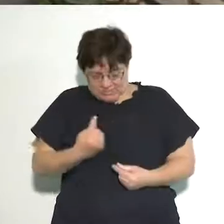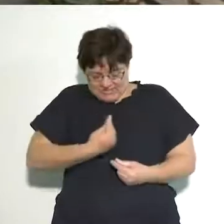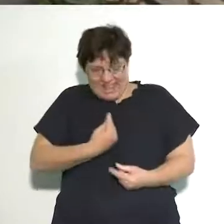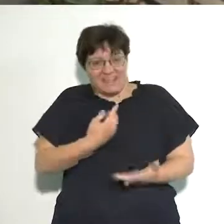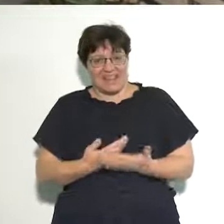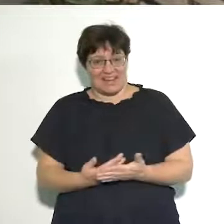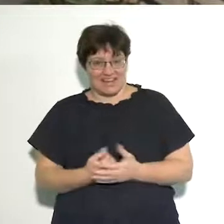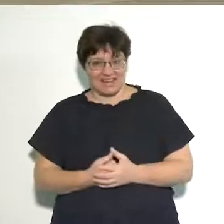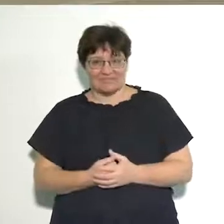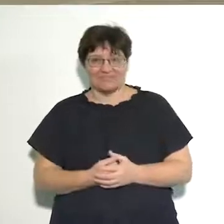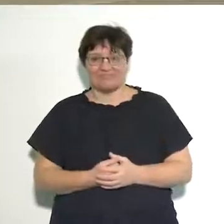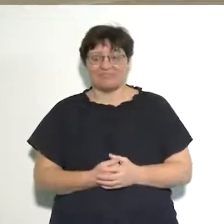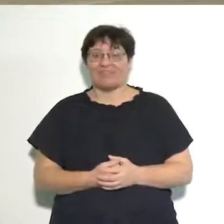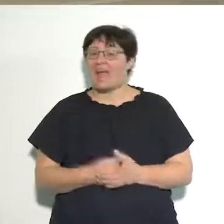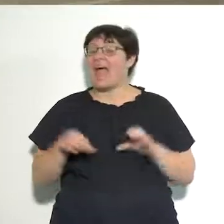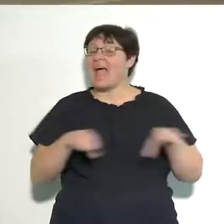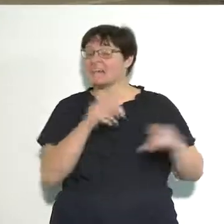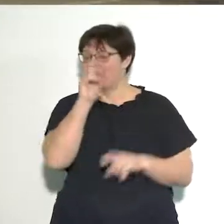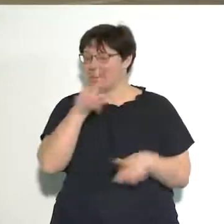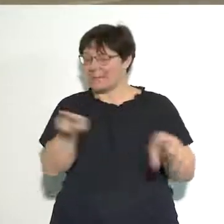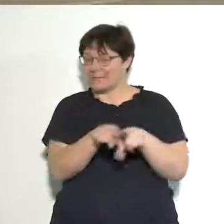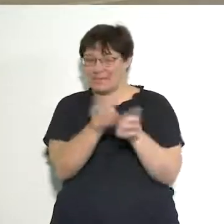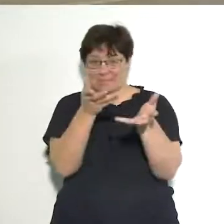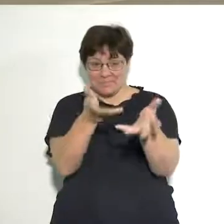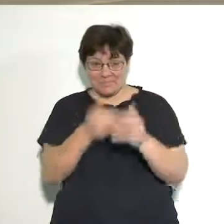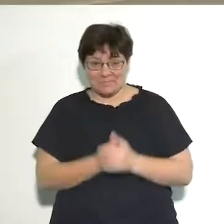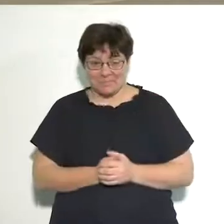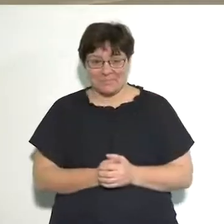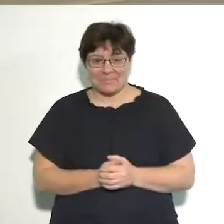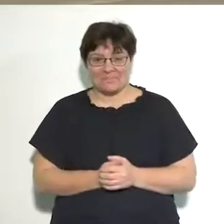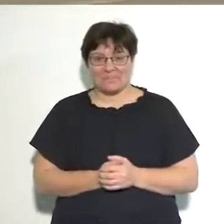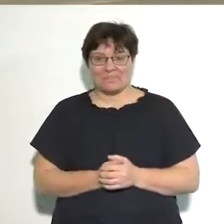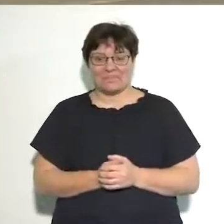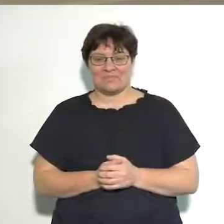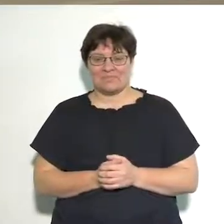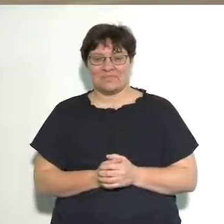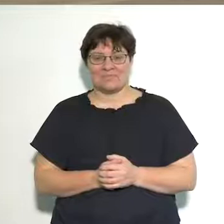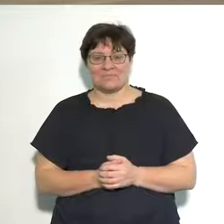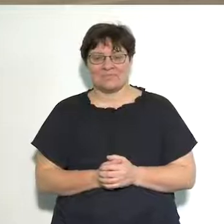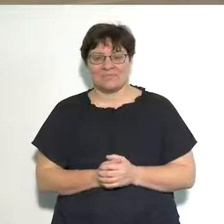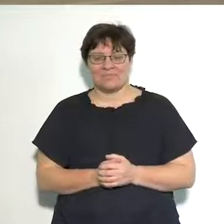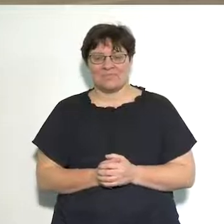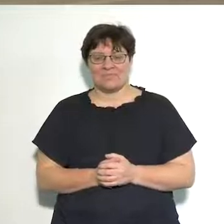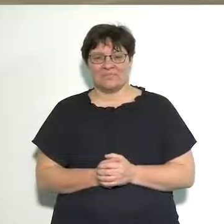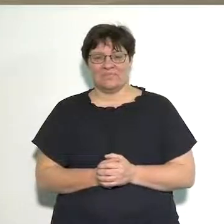the work. This is what the matchbox activity will look like when completed.